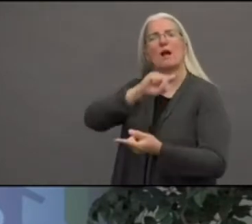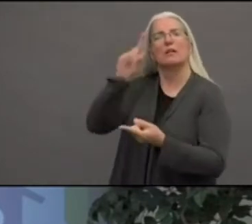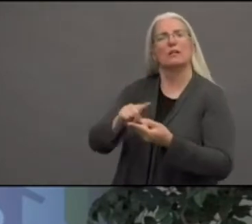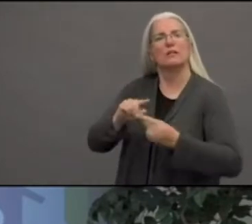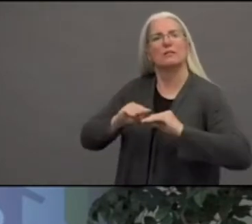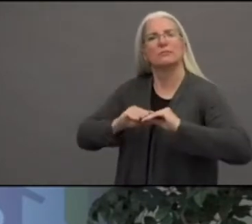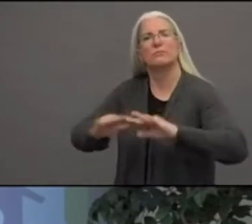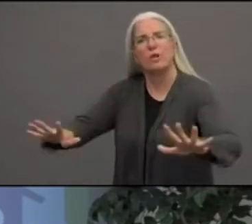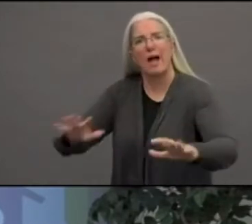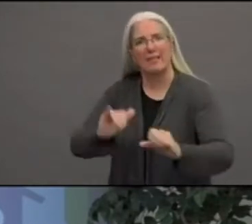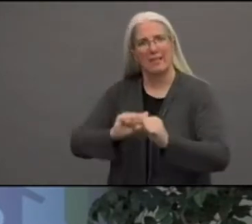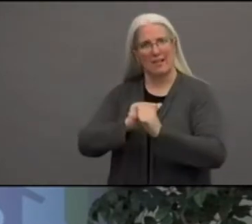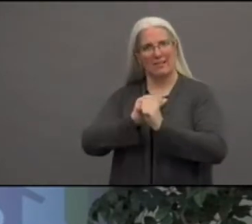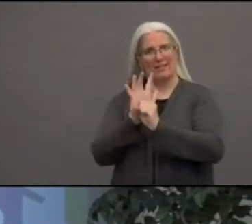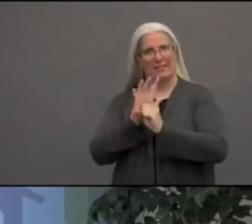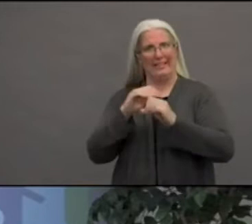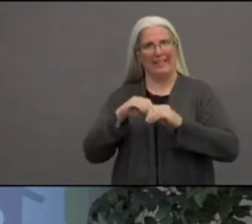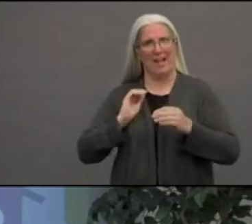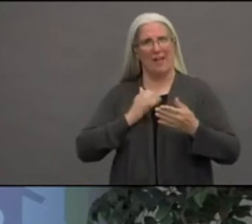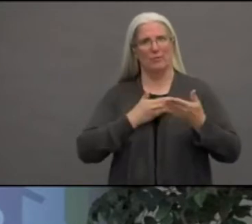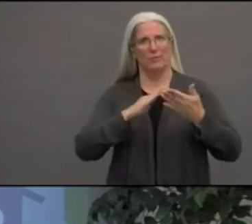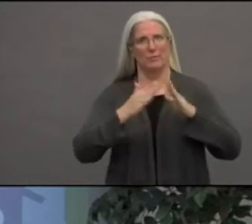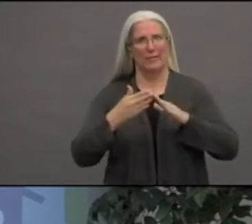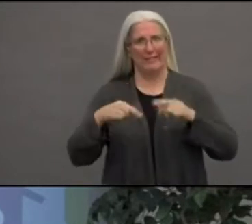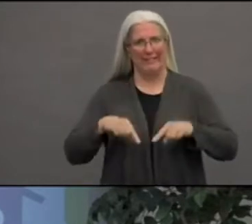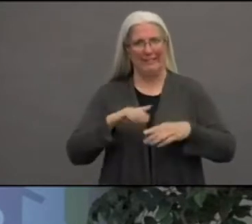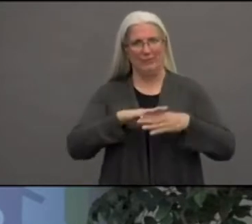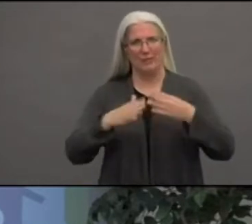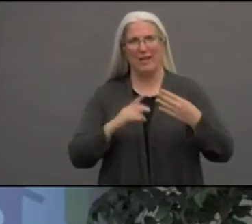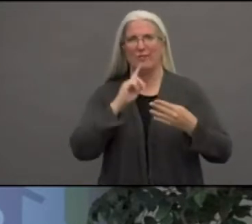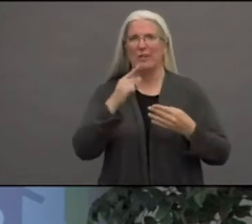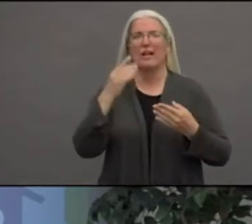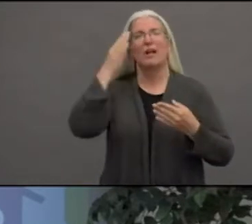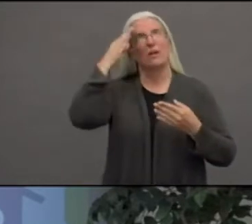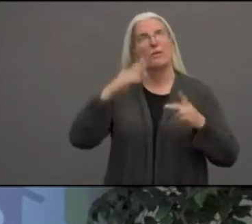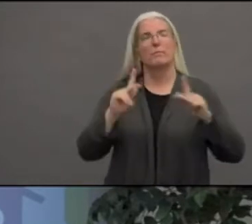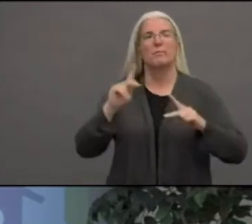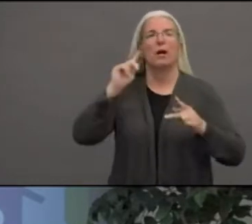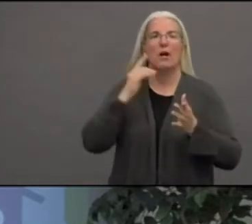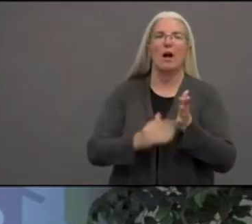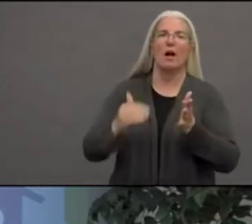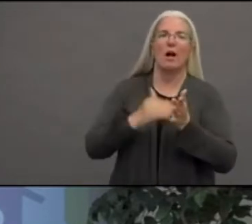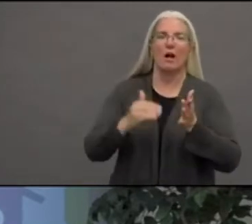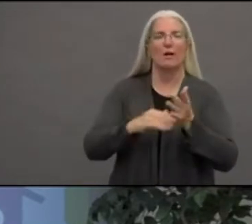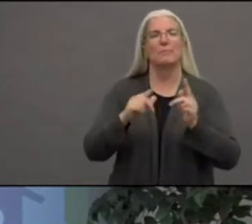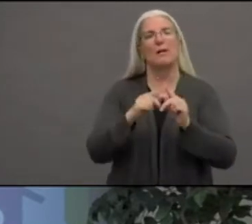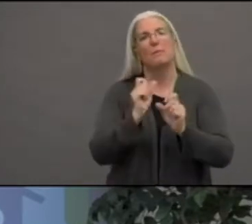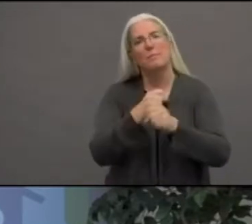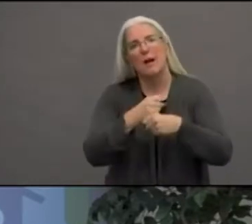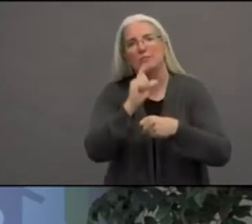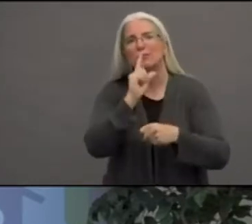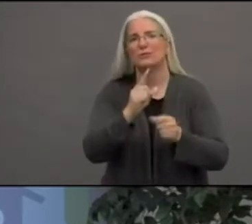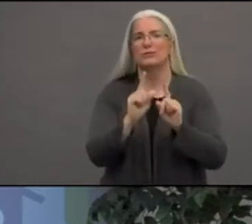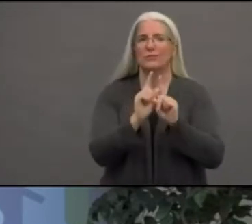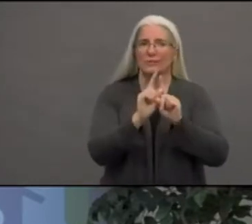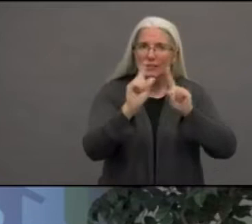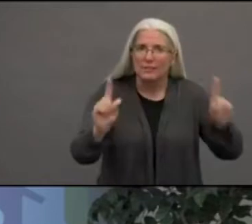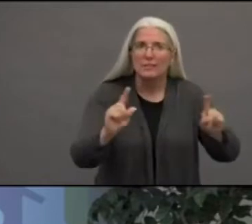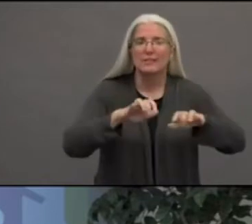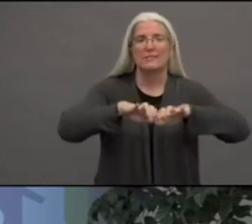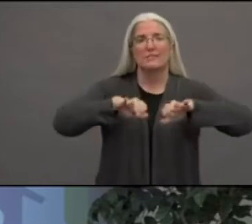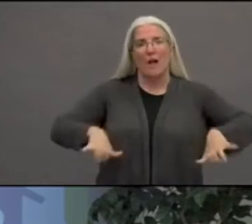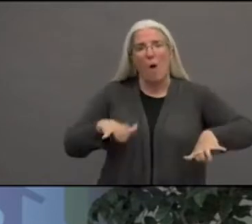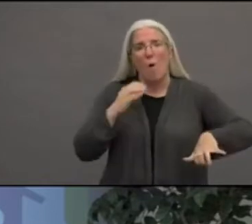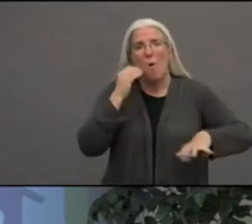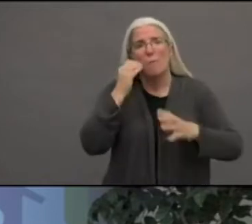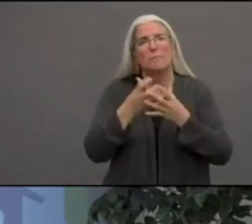weekend. You may have heard all of these before, but please remember to practice them and stay home as much as possible. Please wear your masks whenever